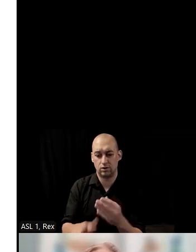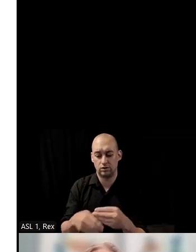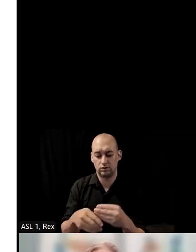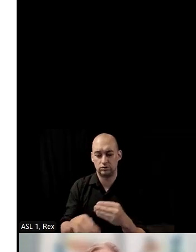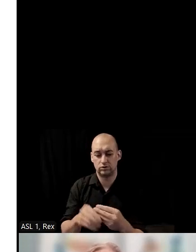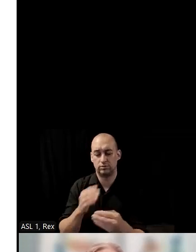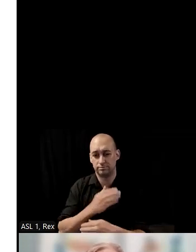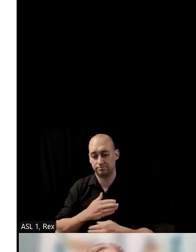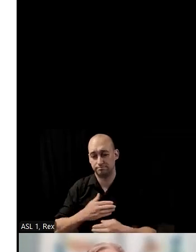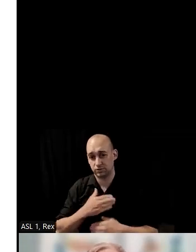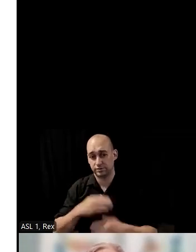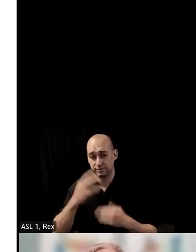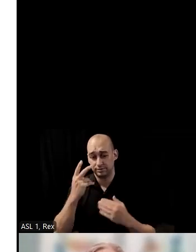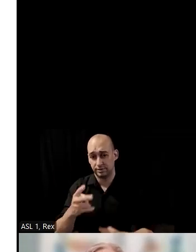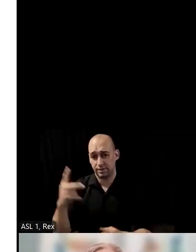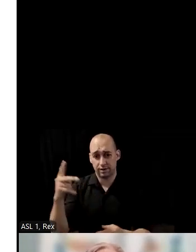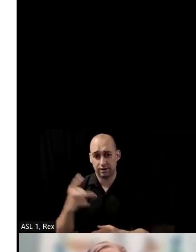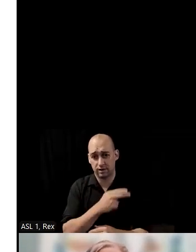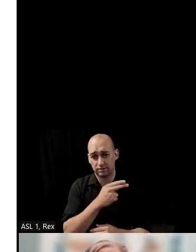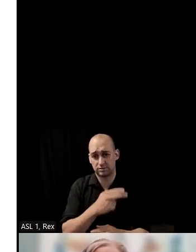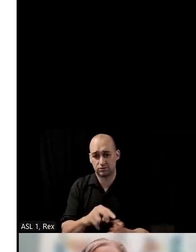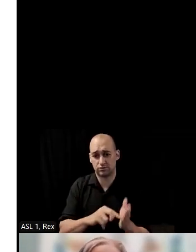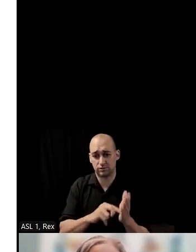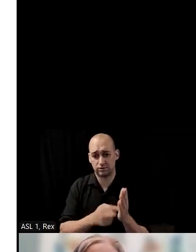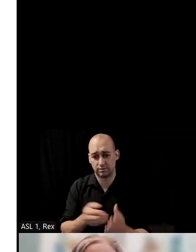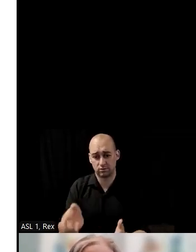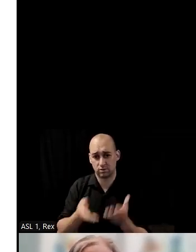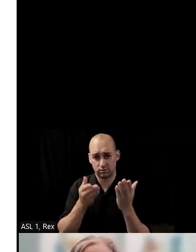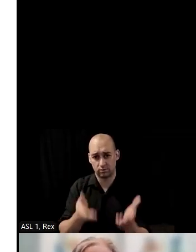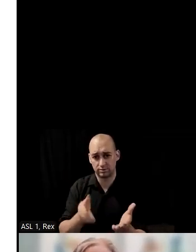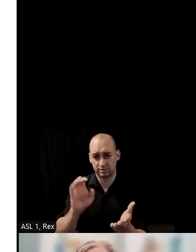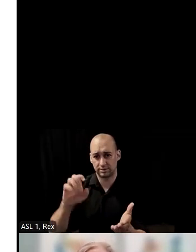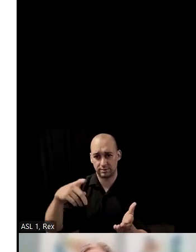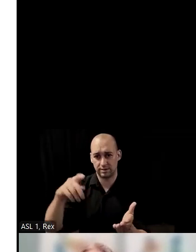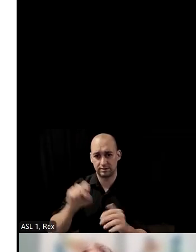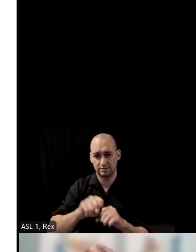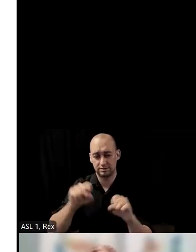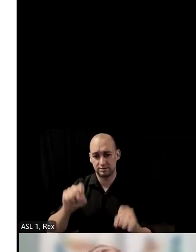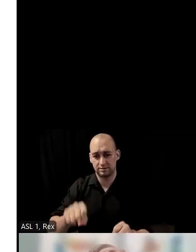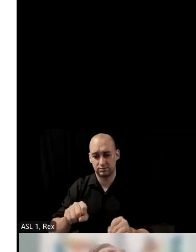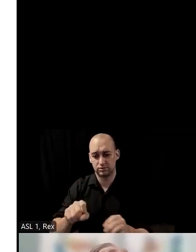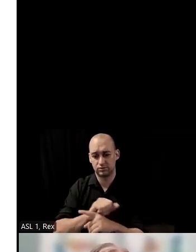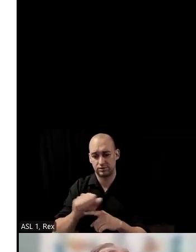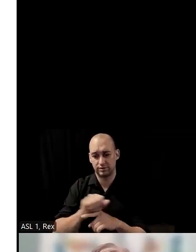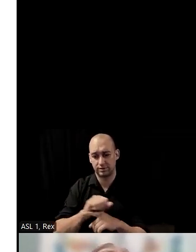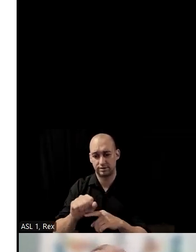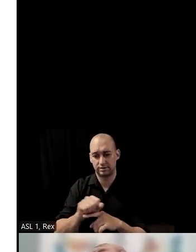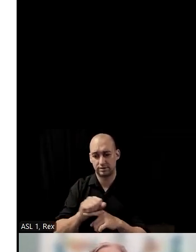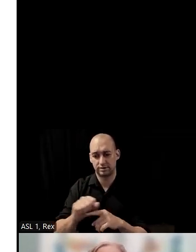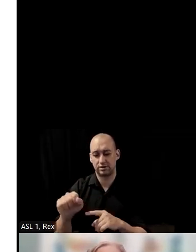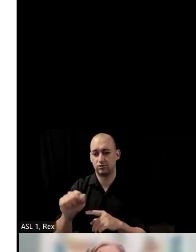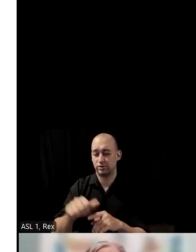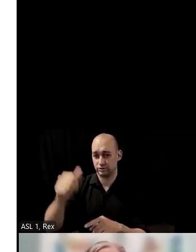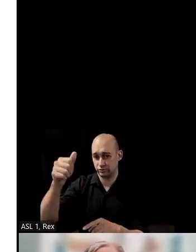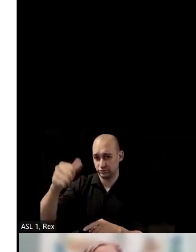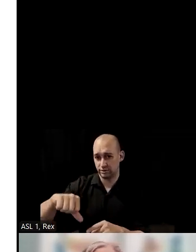that that the cuts that had originally been proposed for the APS systems expansion and training were rejected.